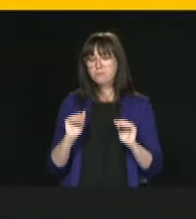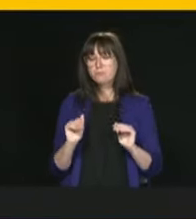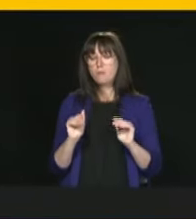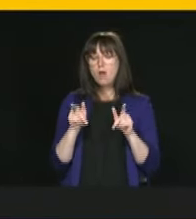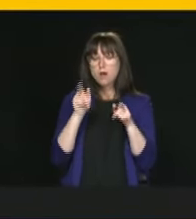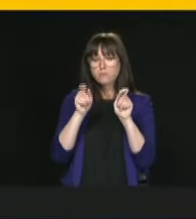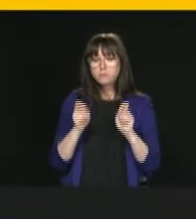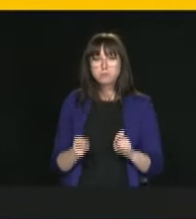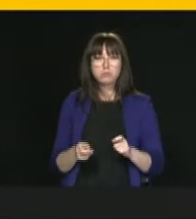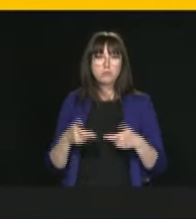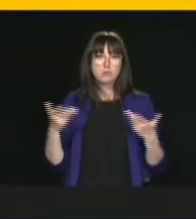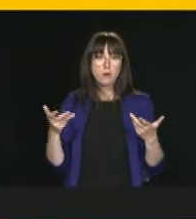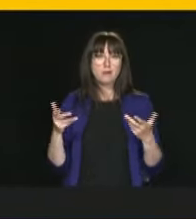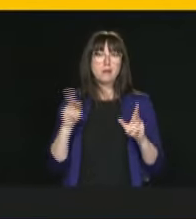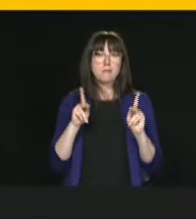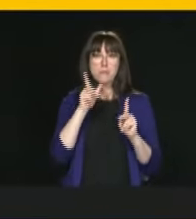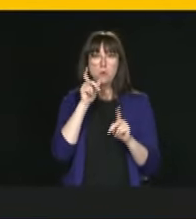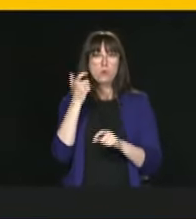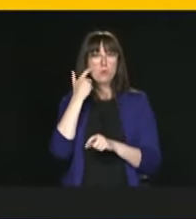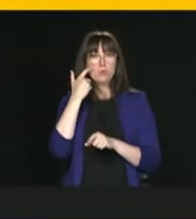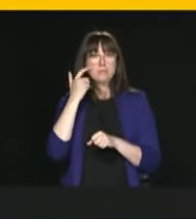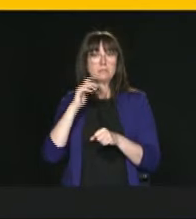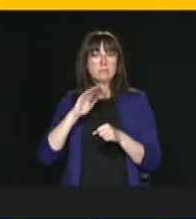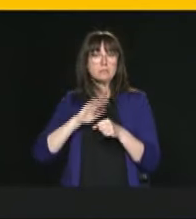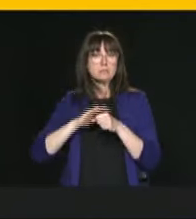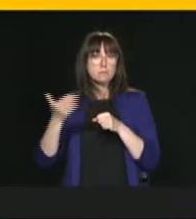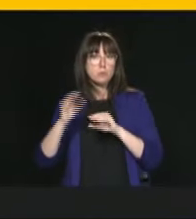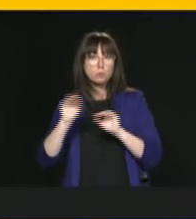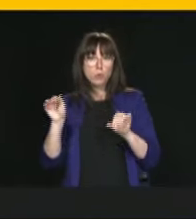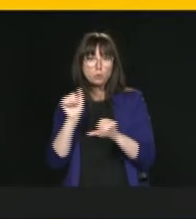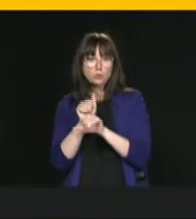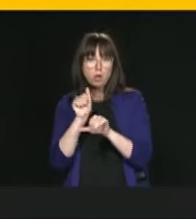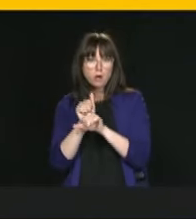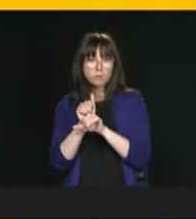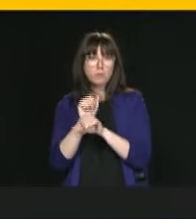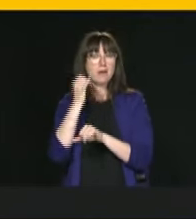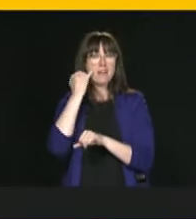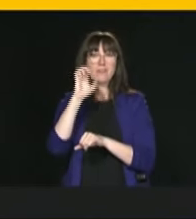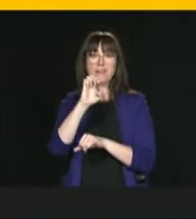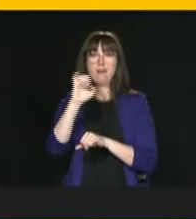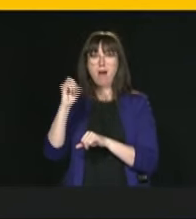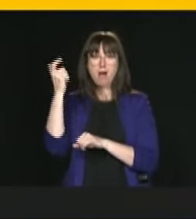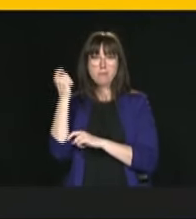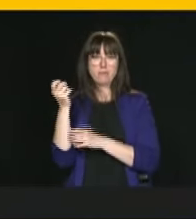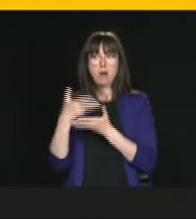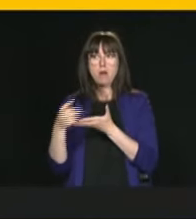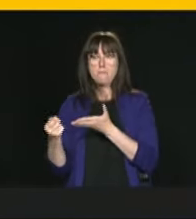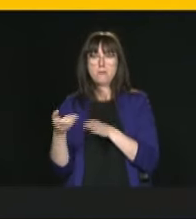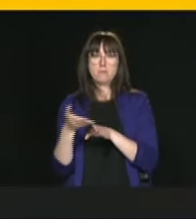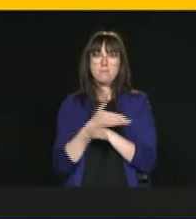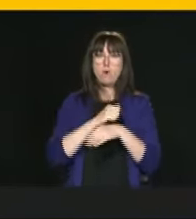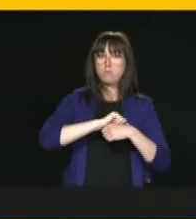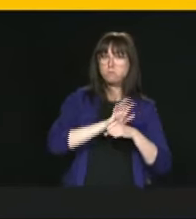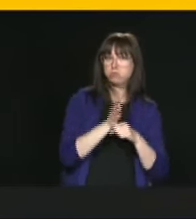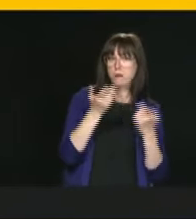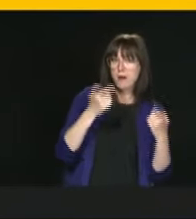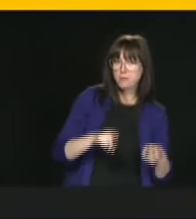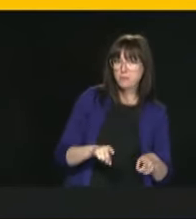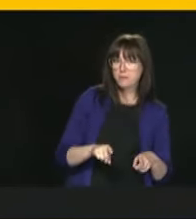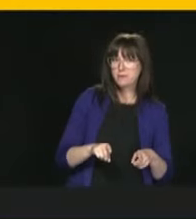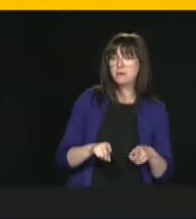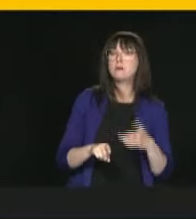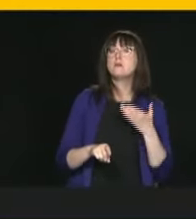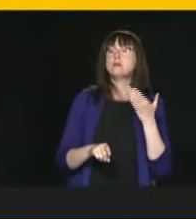people who are recently unemployed, whose unemployment benefits ran out before COVID-19